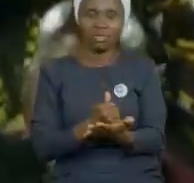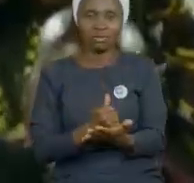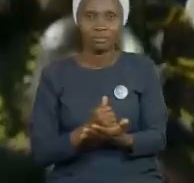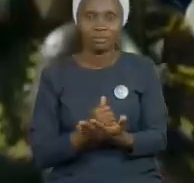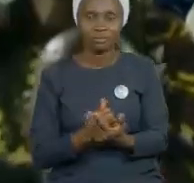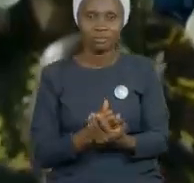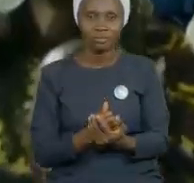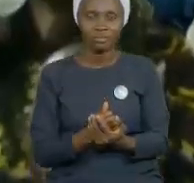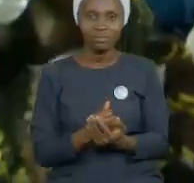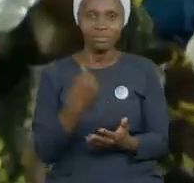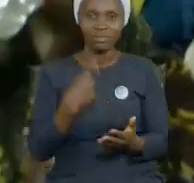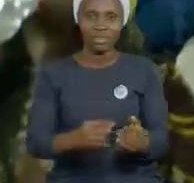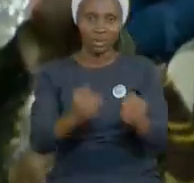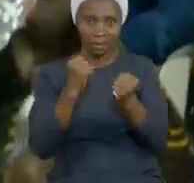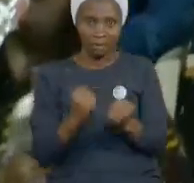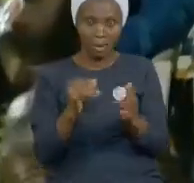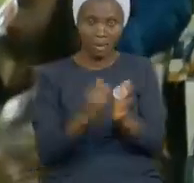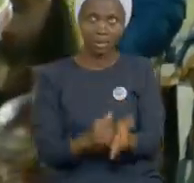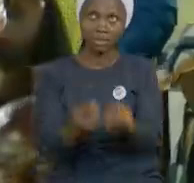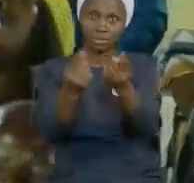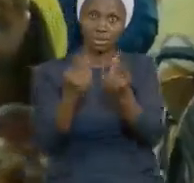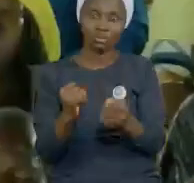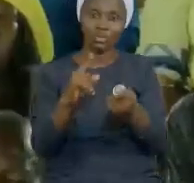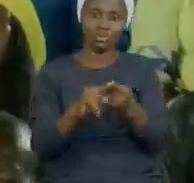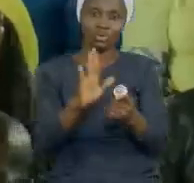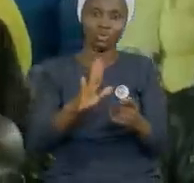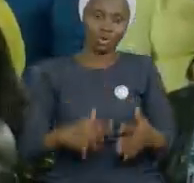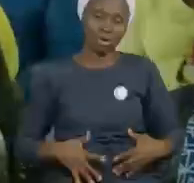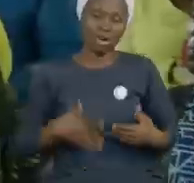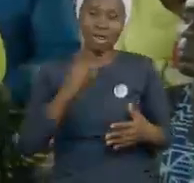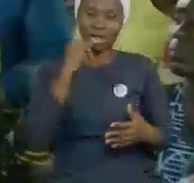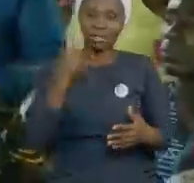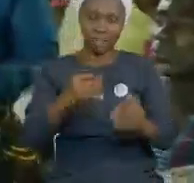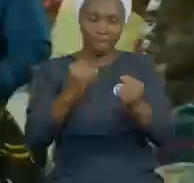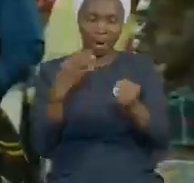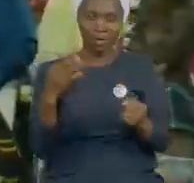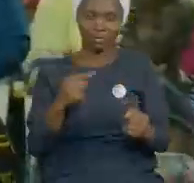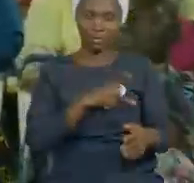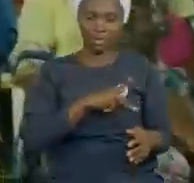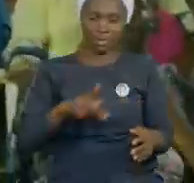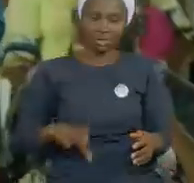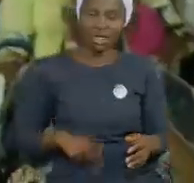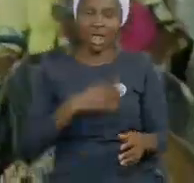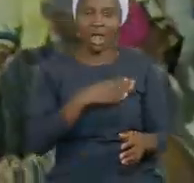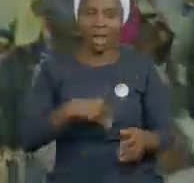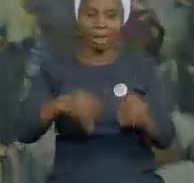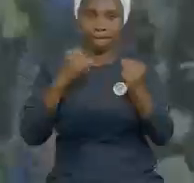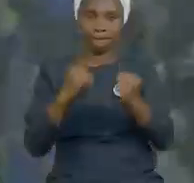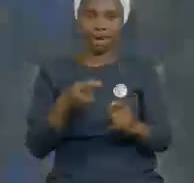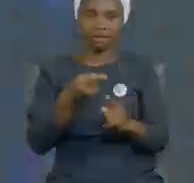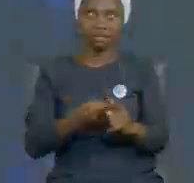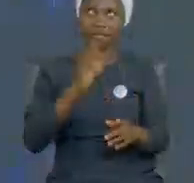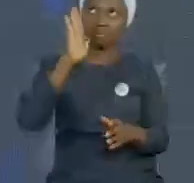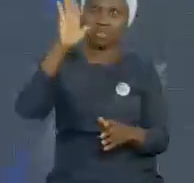The power that comes to your life is the power of the King and the power from his kingdom.